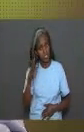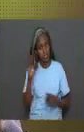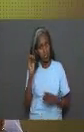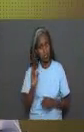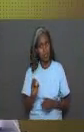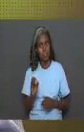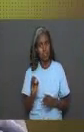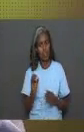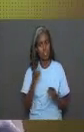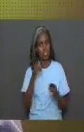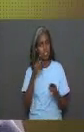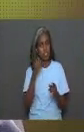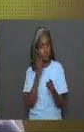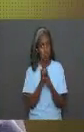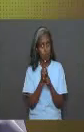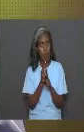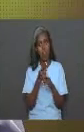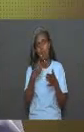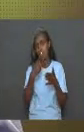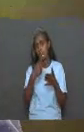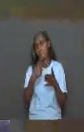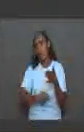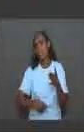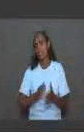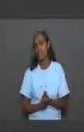30% off the normal price.